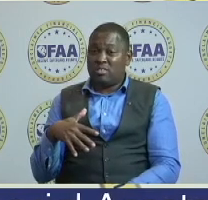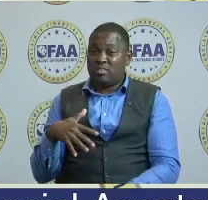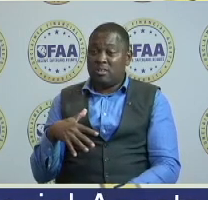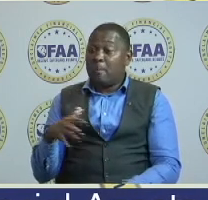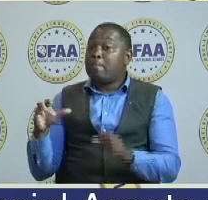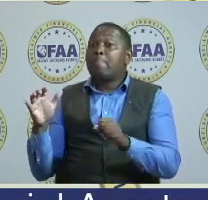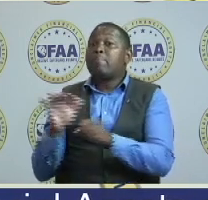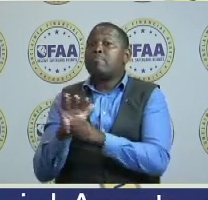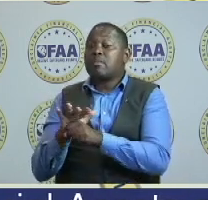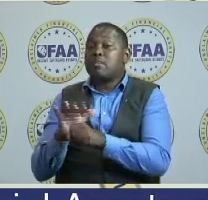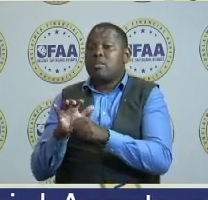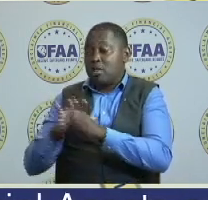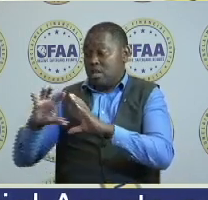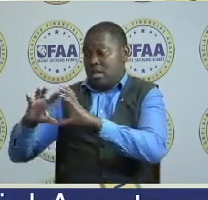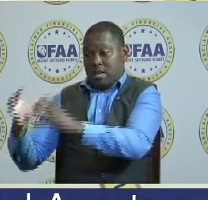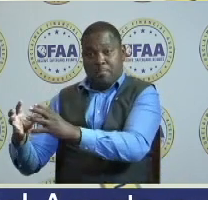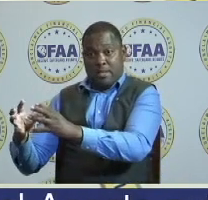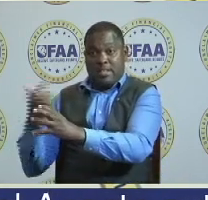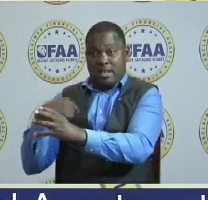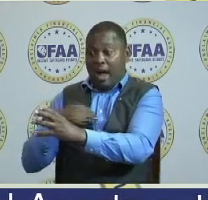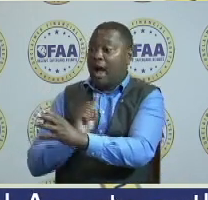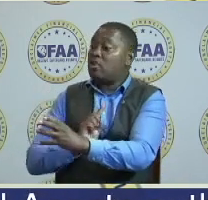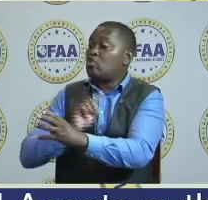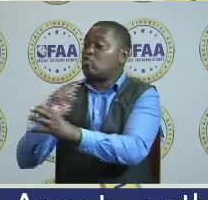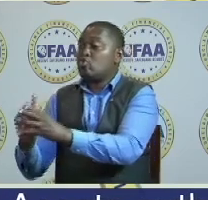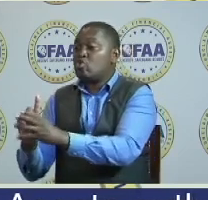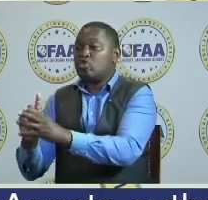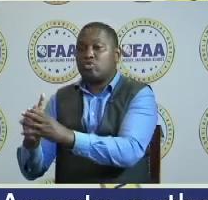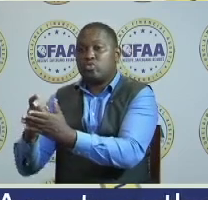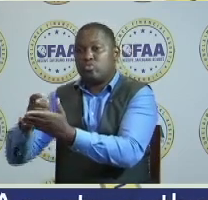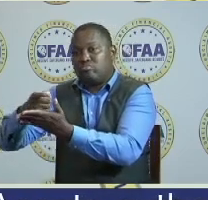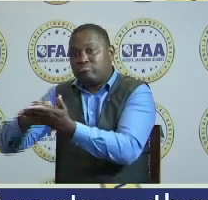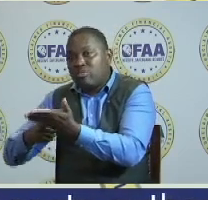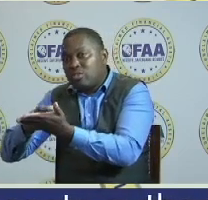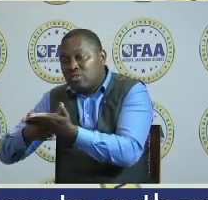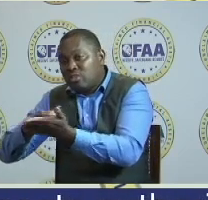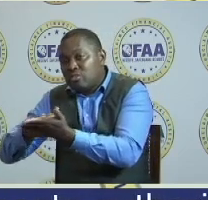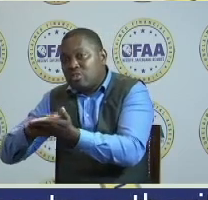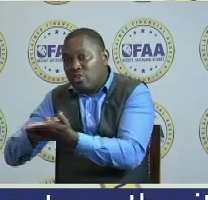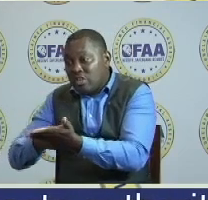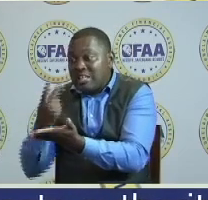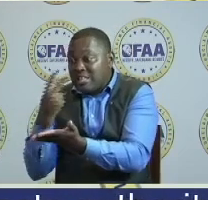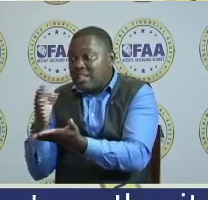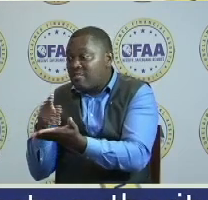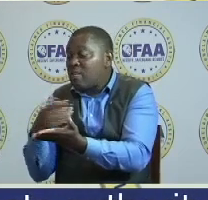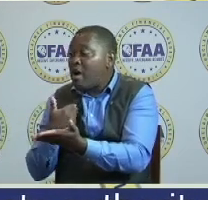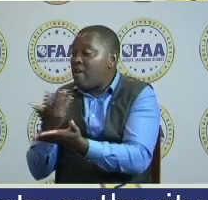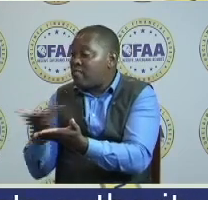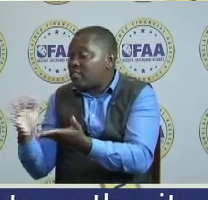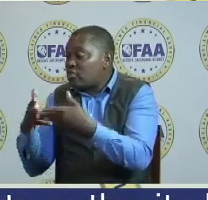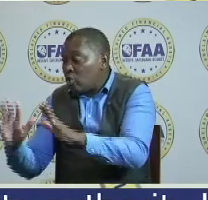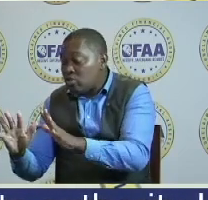companies that we have gone proactively to audit and to establish whether they have unclaimed assets, we